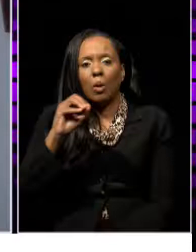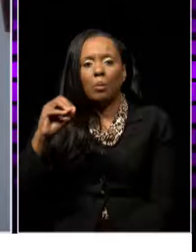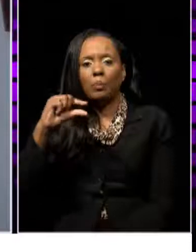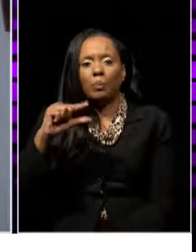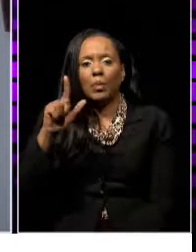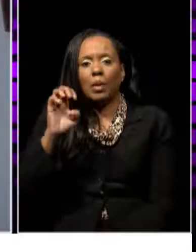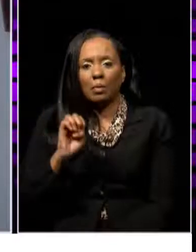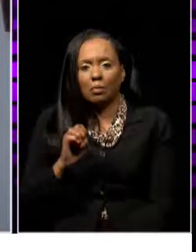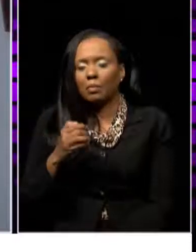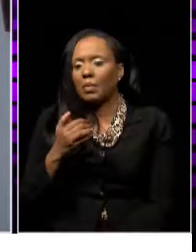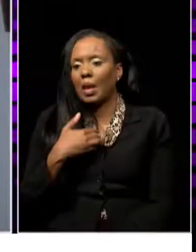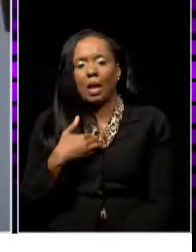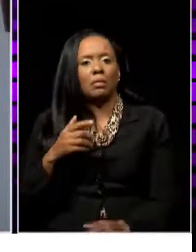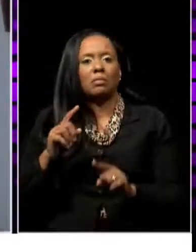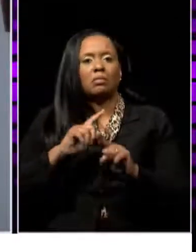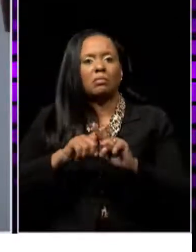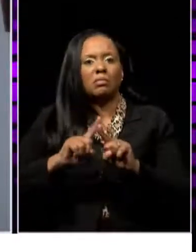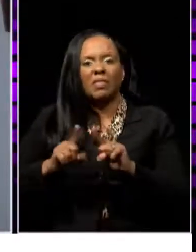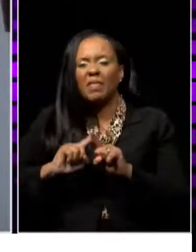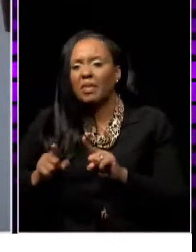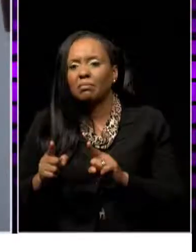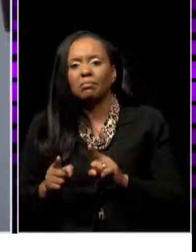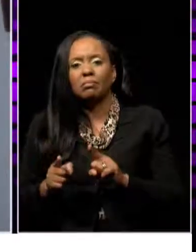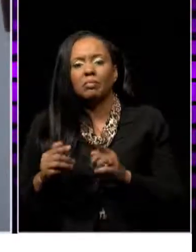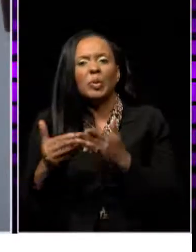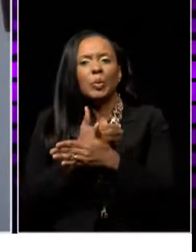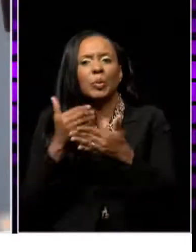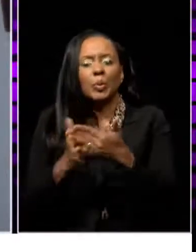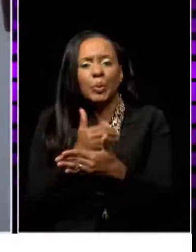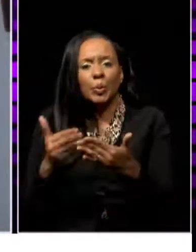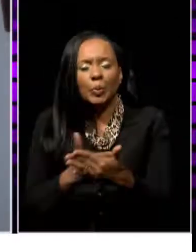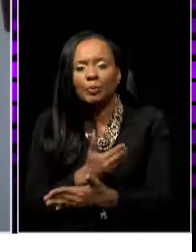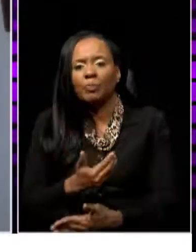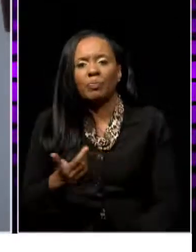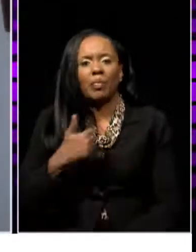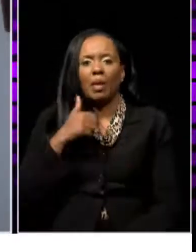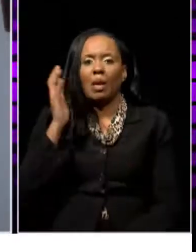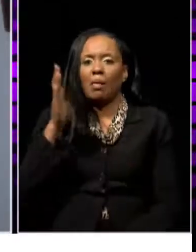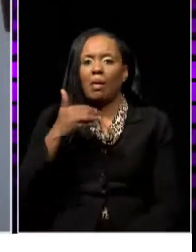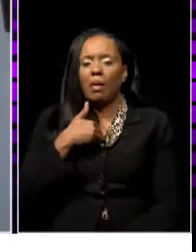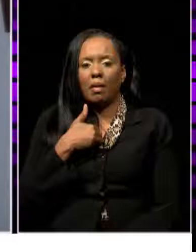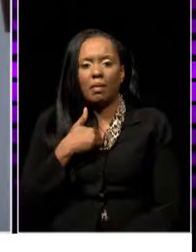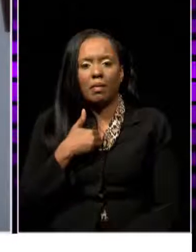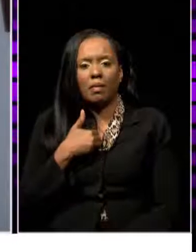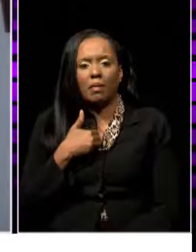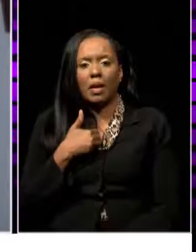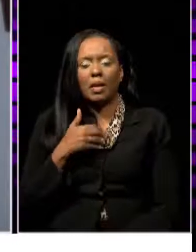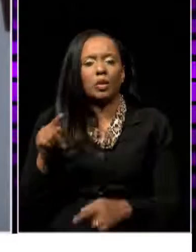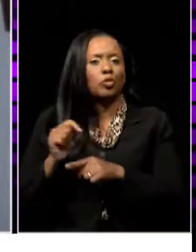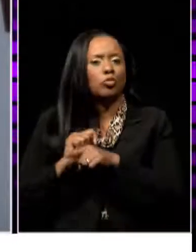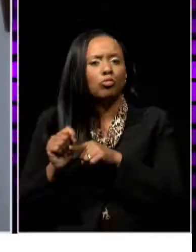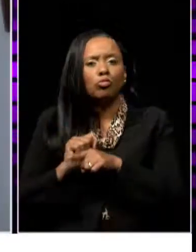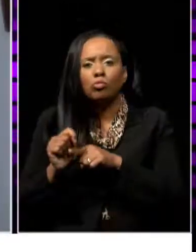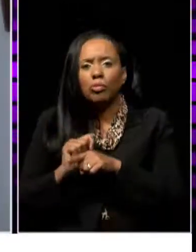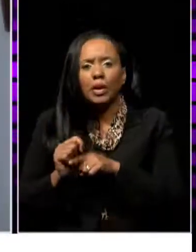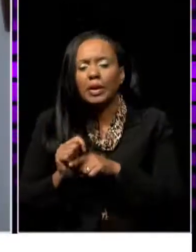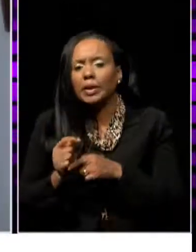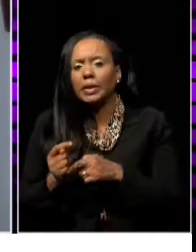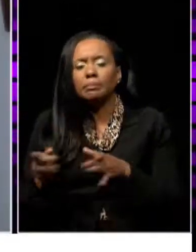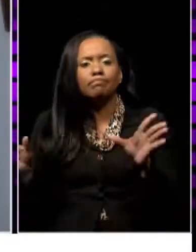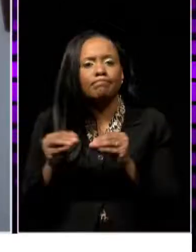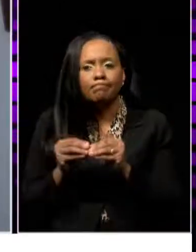major, I will hold a session, and I would always help the teachers to understand. So this is something that is